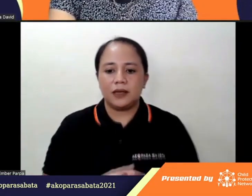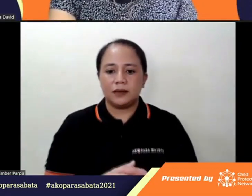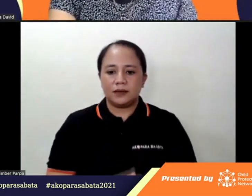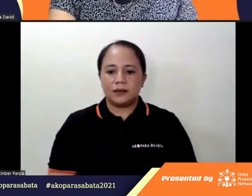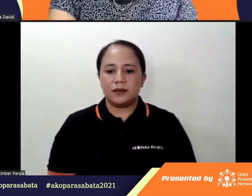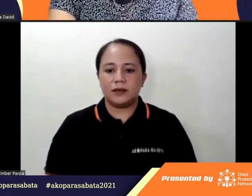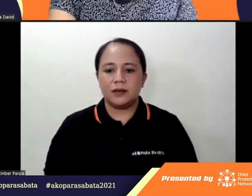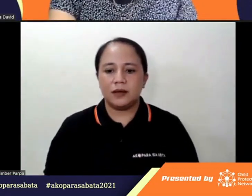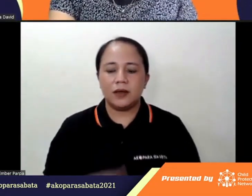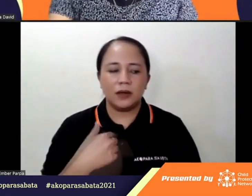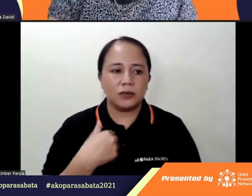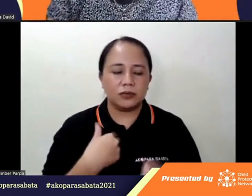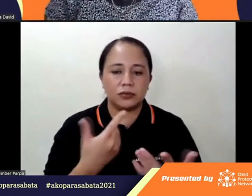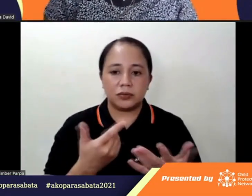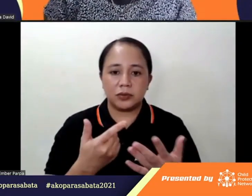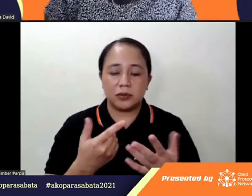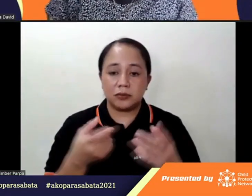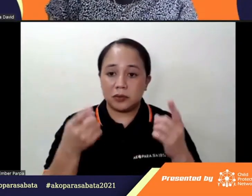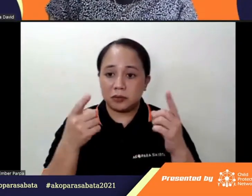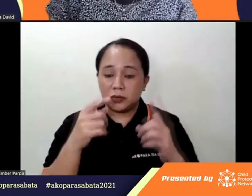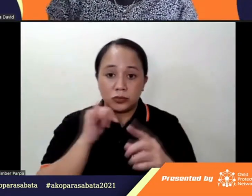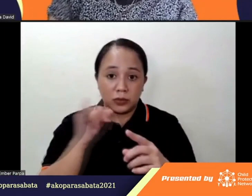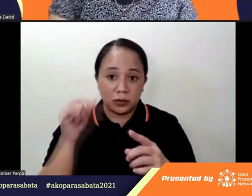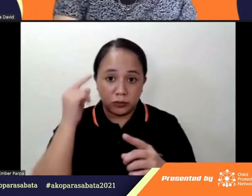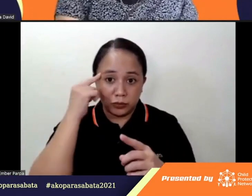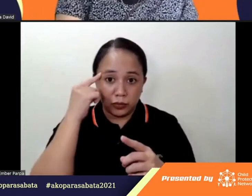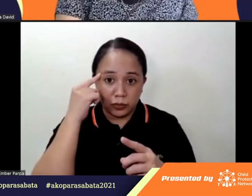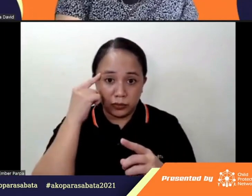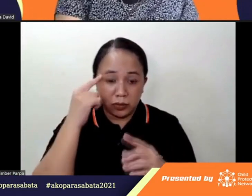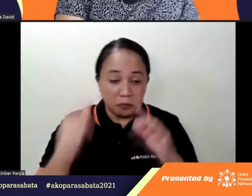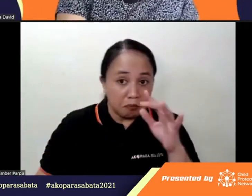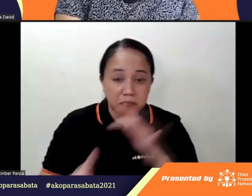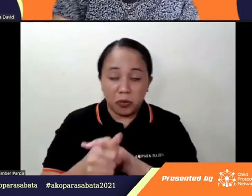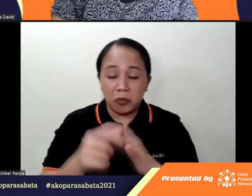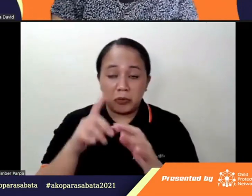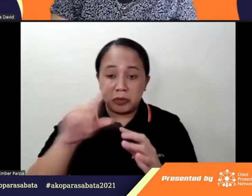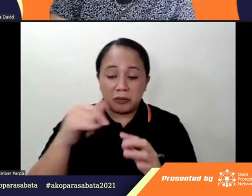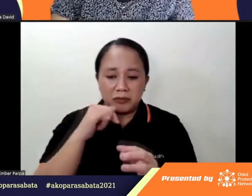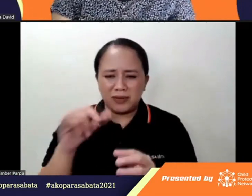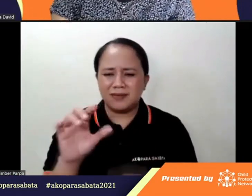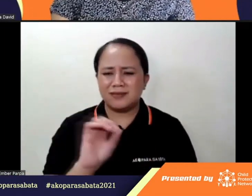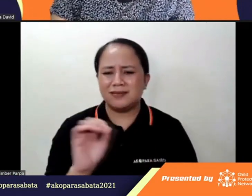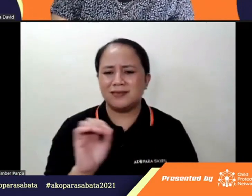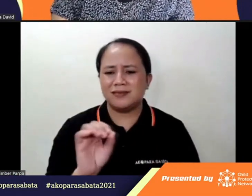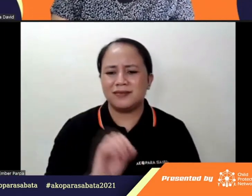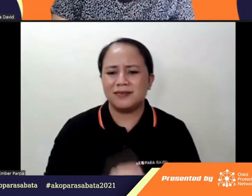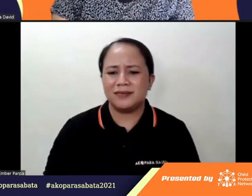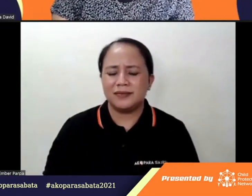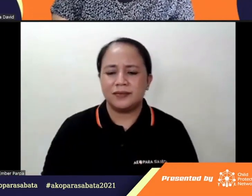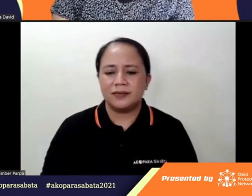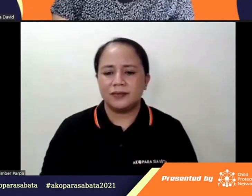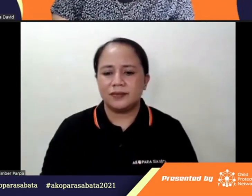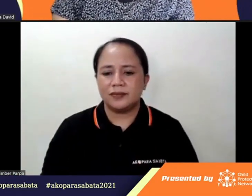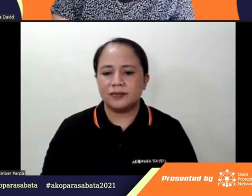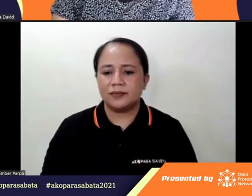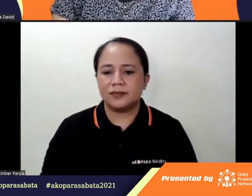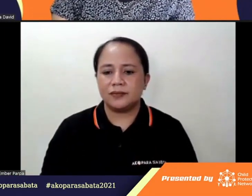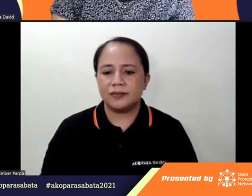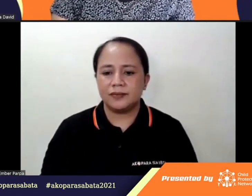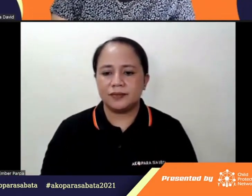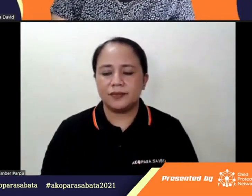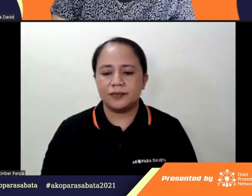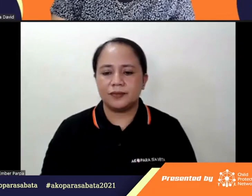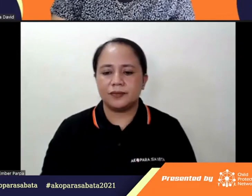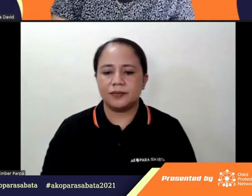nanggagaling out of nowhere eh, di ba? Doc Bernie. So usually, it might be a manifestation or symptom of depression, right? Na